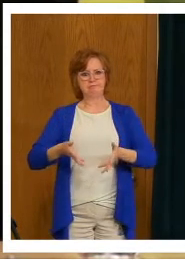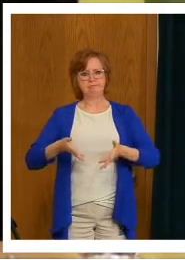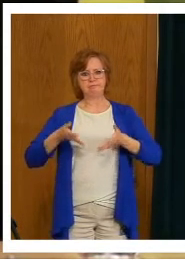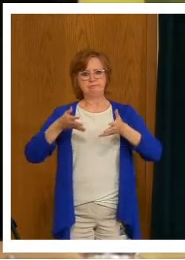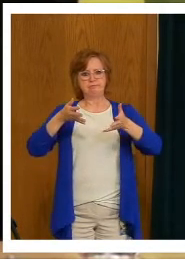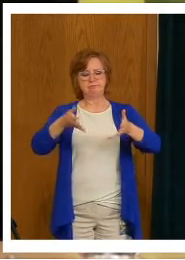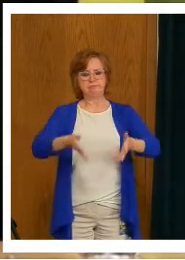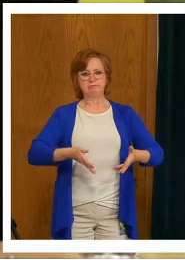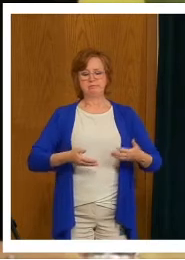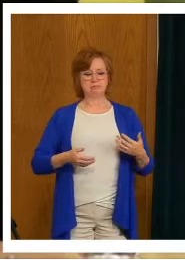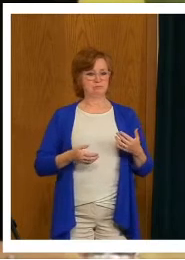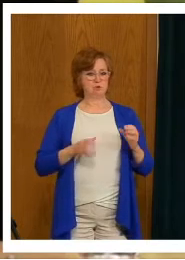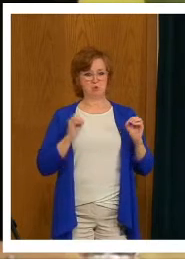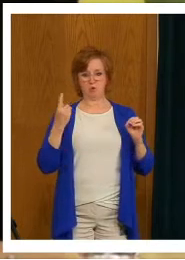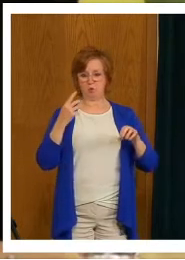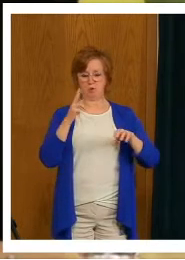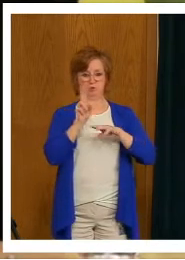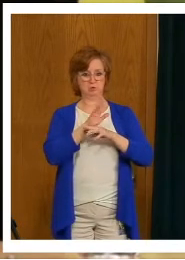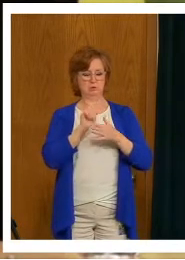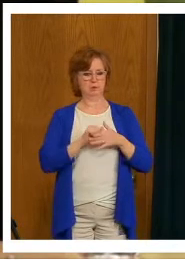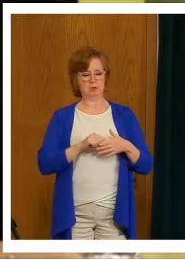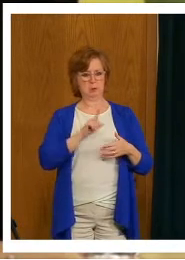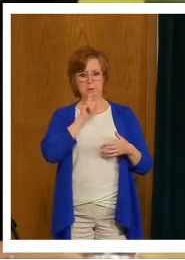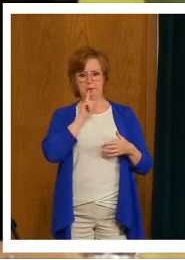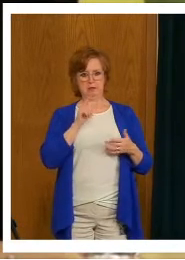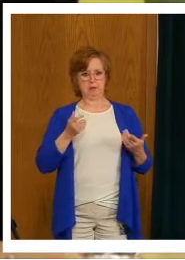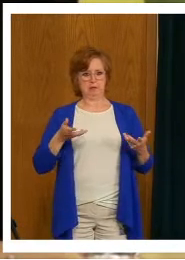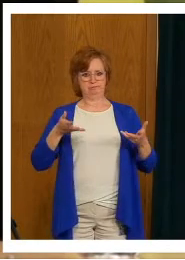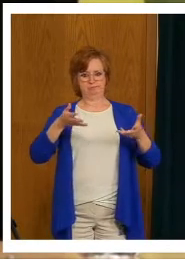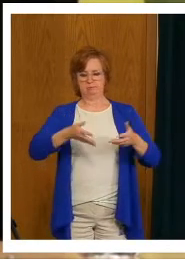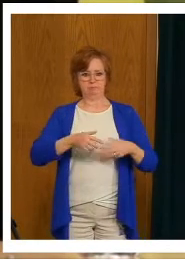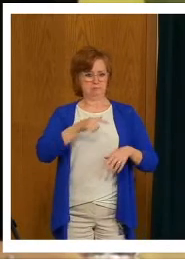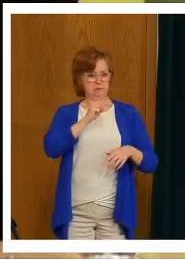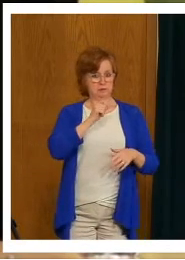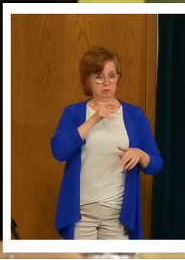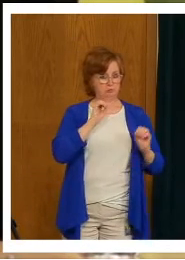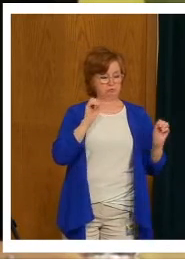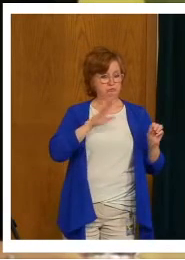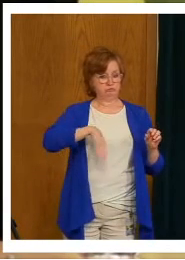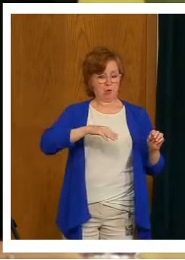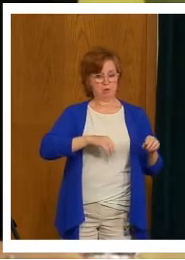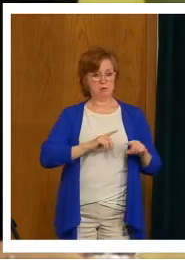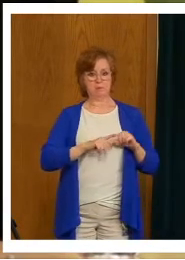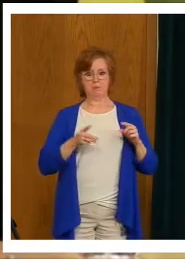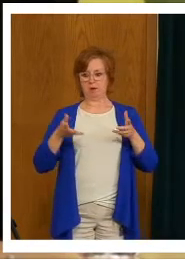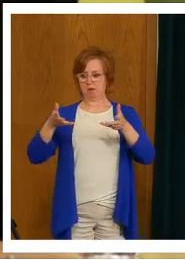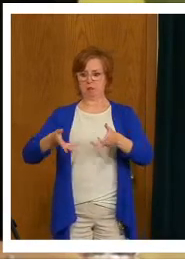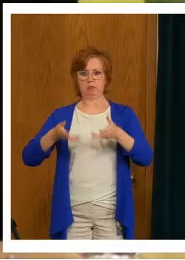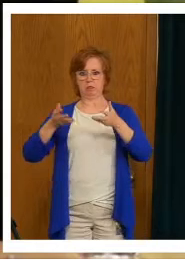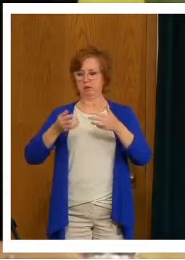useless essentially, or I don't know where we'd use them at this point in time in Saskatchewan, as they are